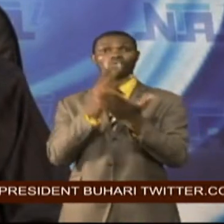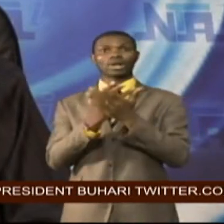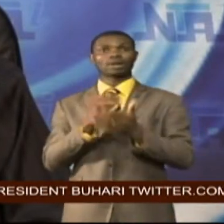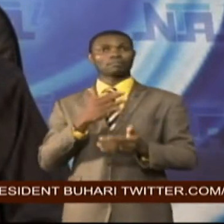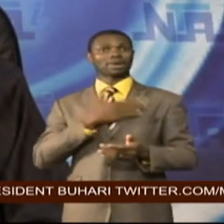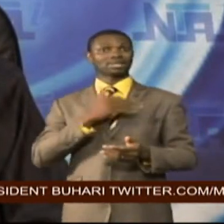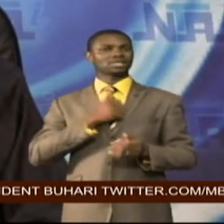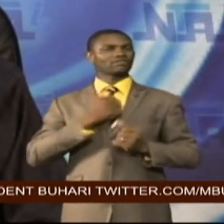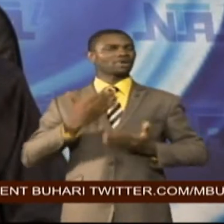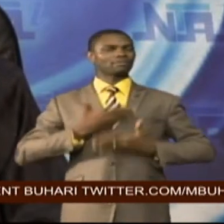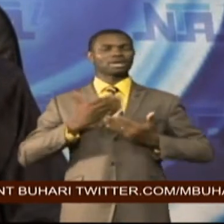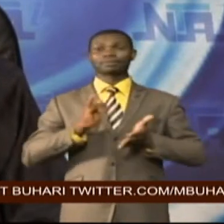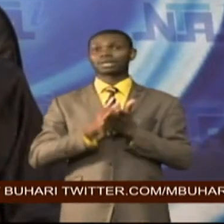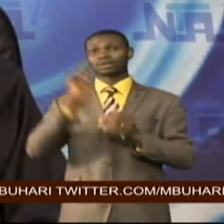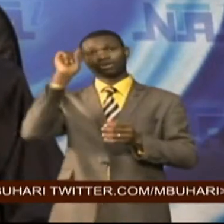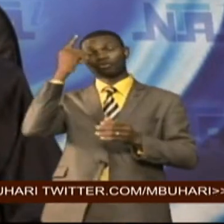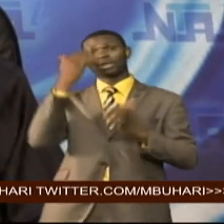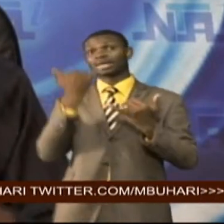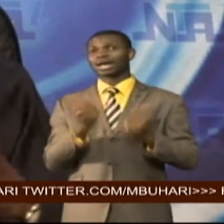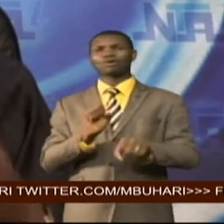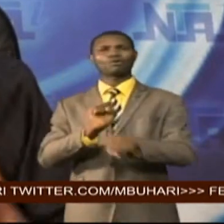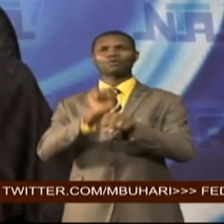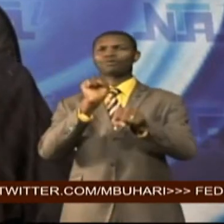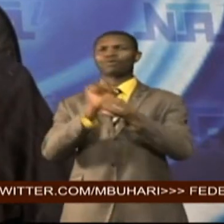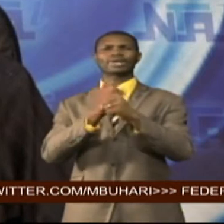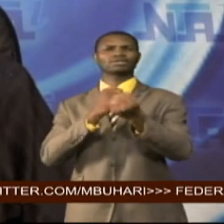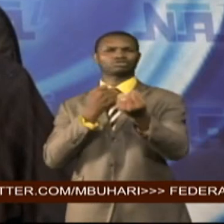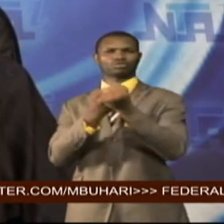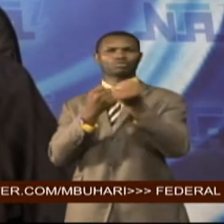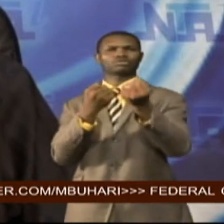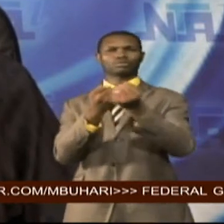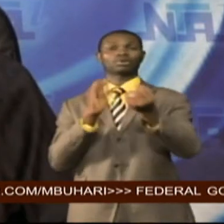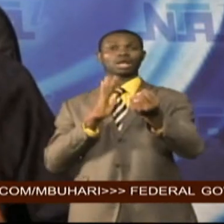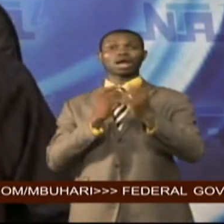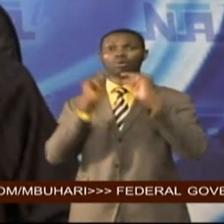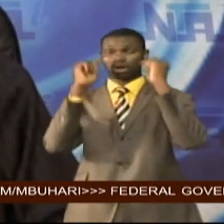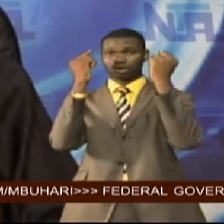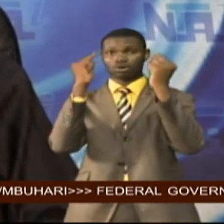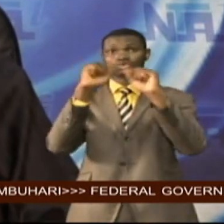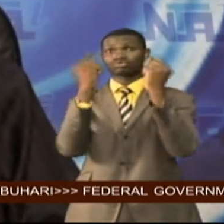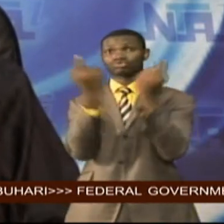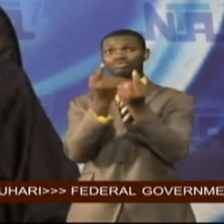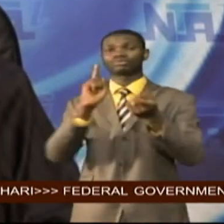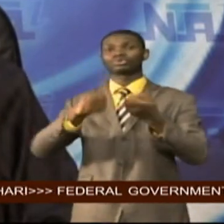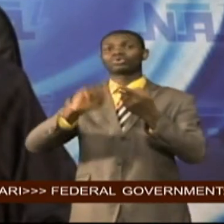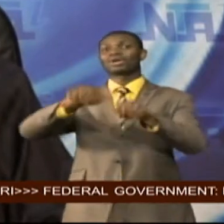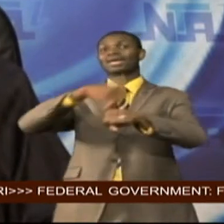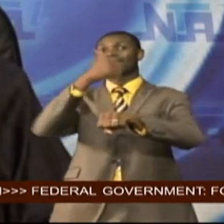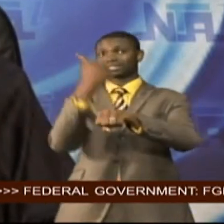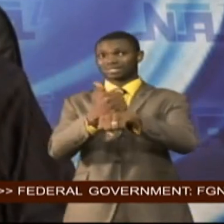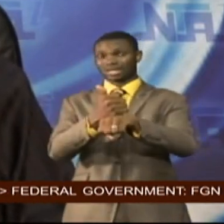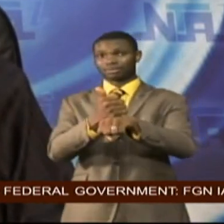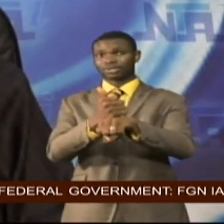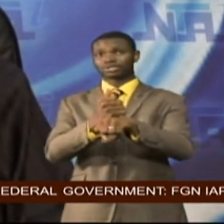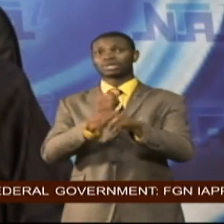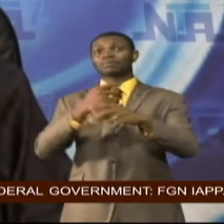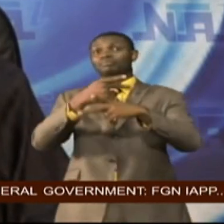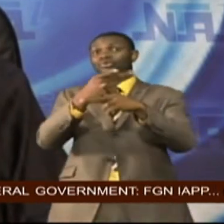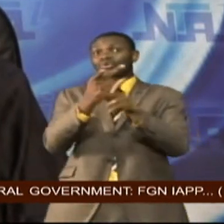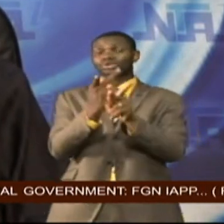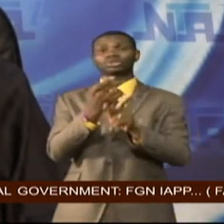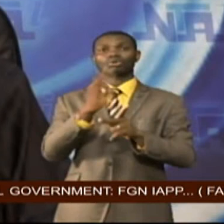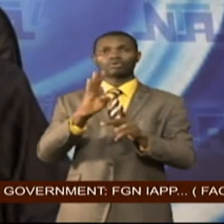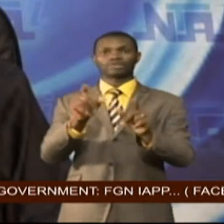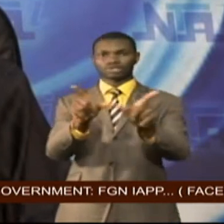the government is now, really supporting our group to establish this, to the production of this,